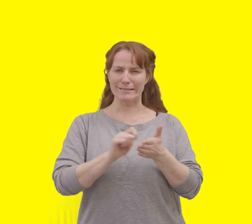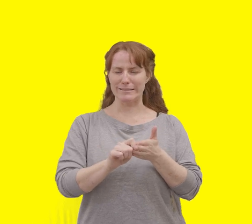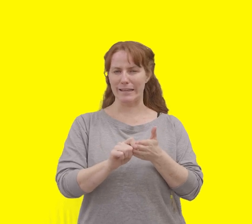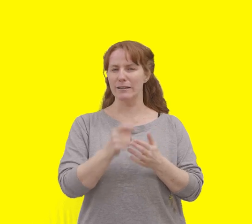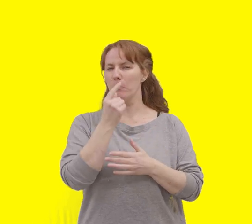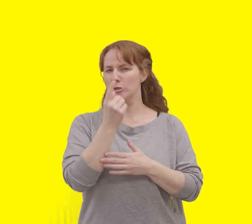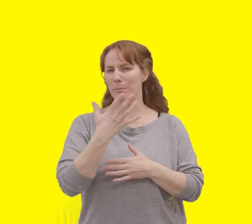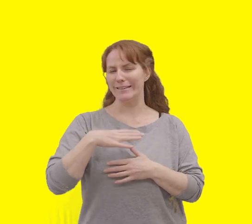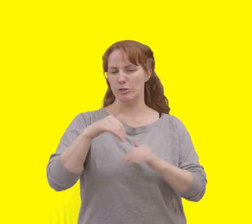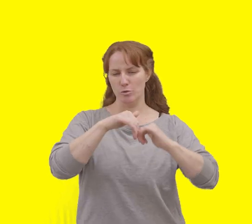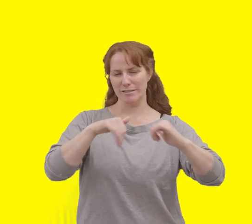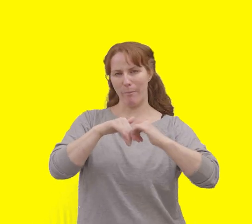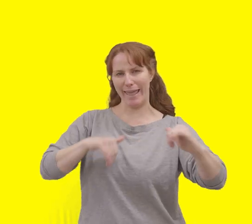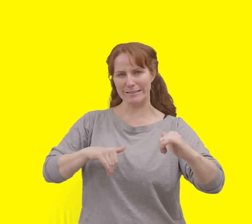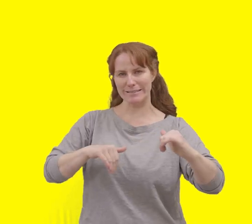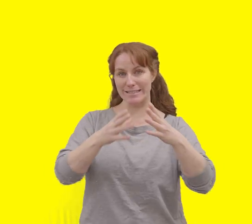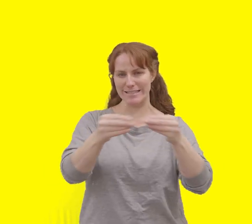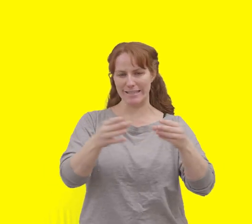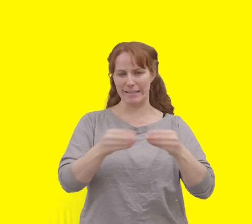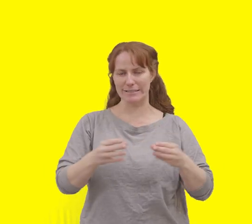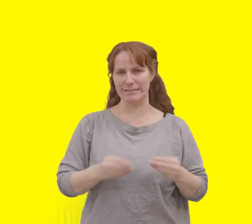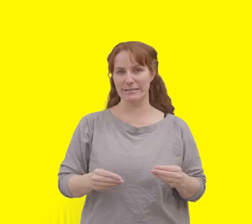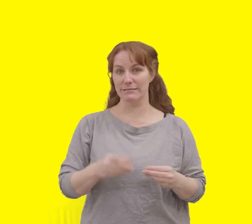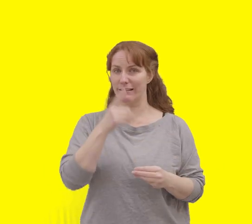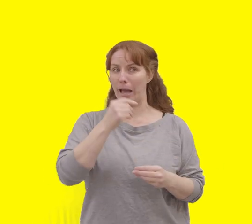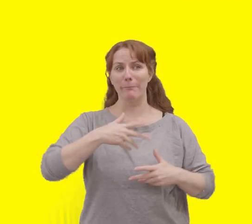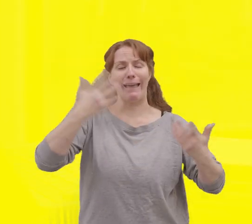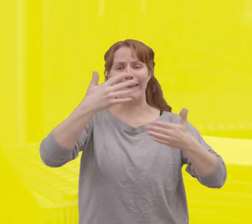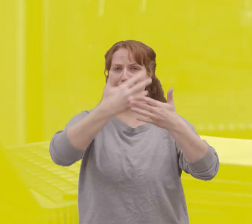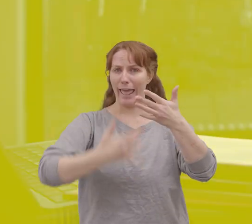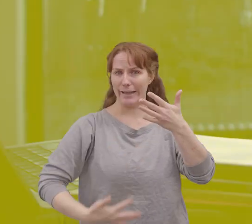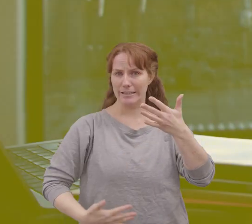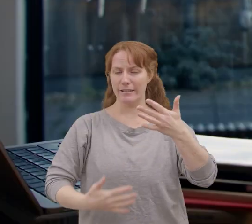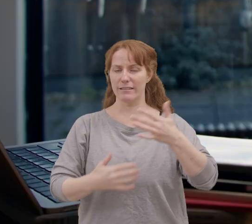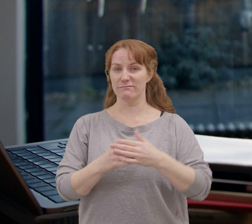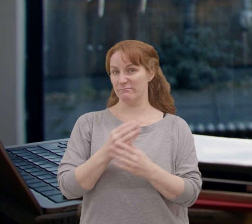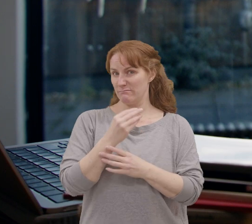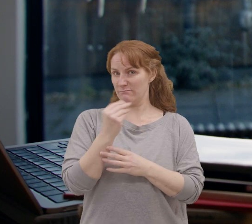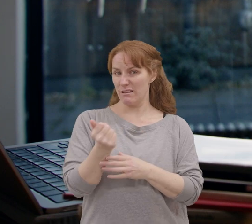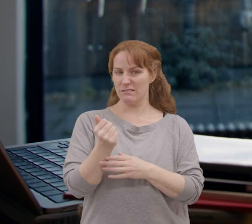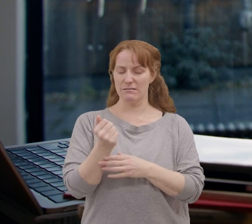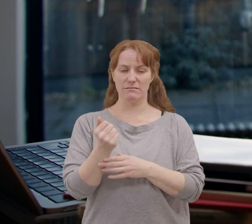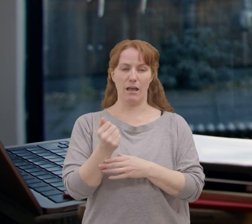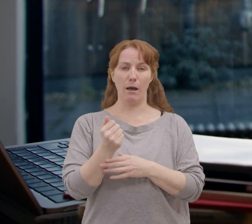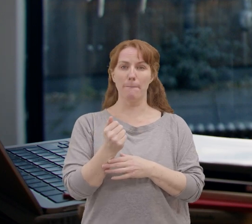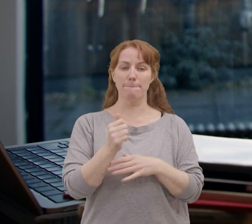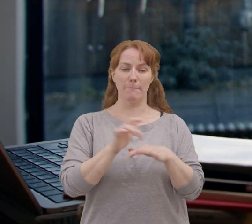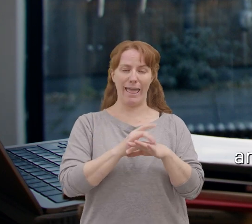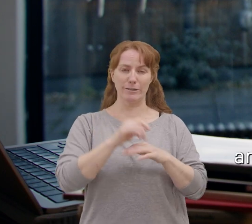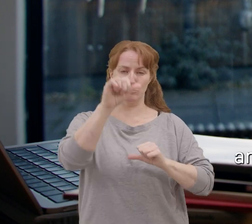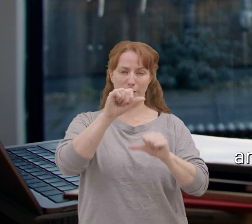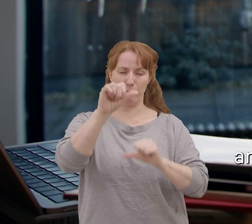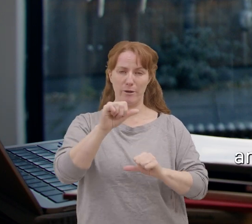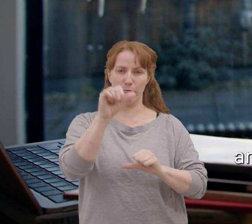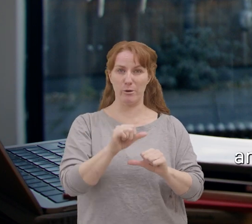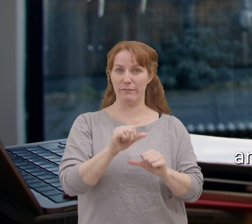you're probably going to want to divide it up into scenes. Now, scenes can be any length. Some plays are made up of lots of short scenes, and